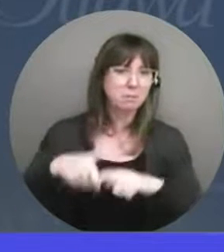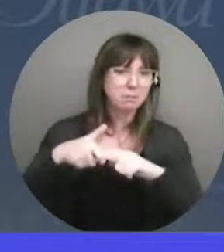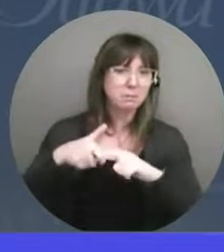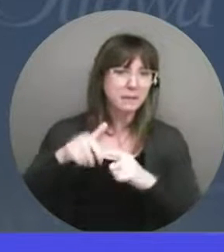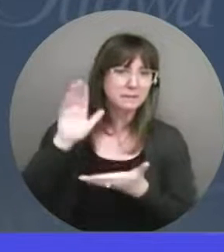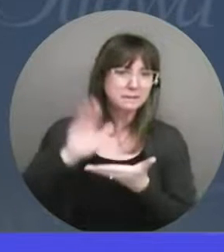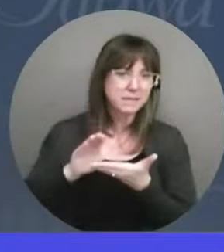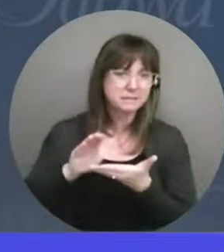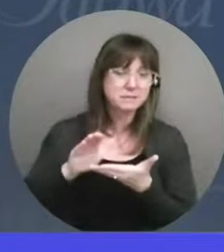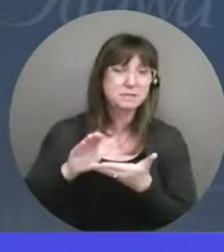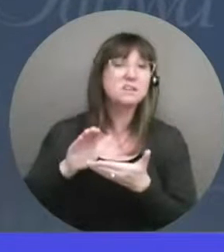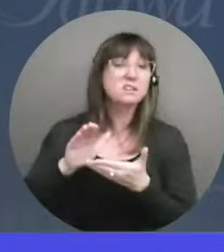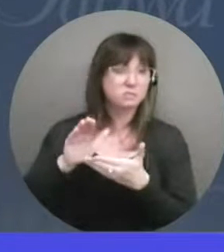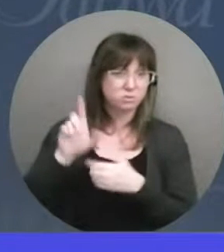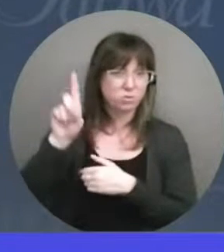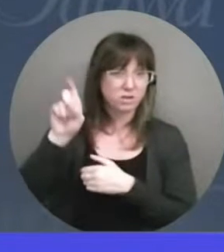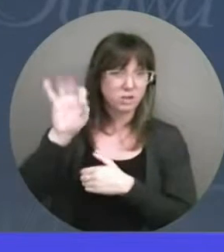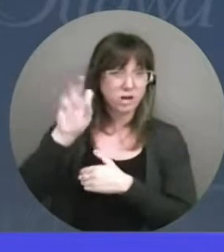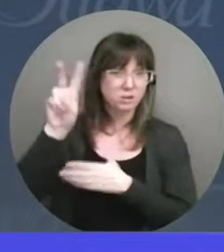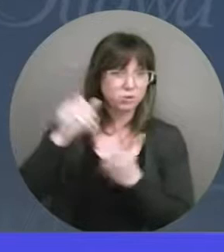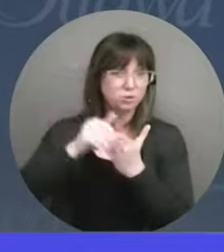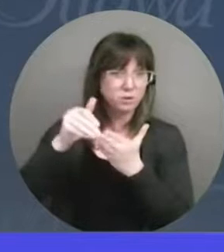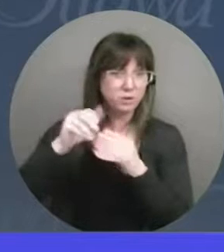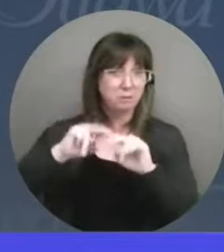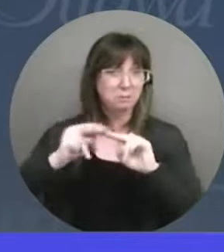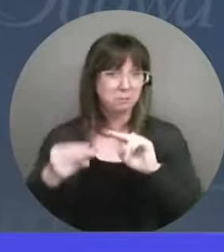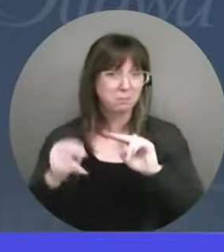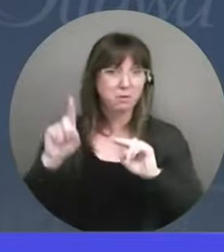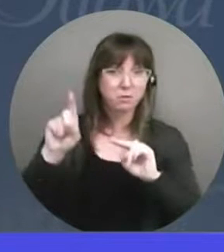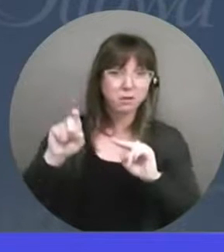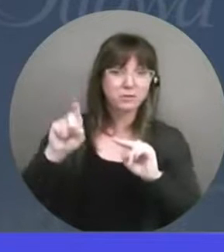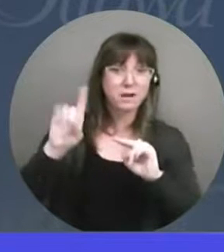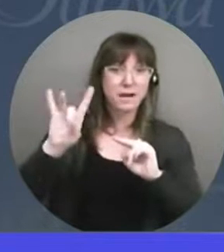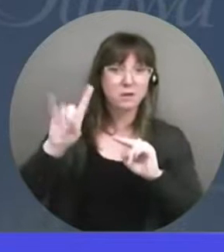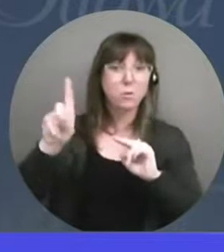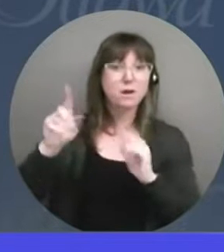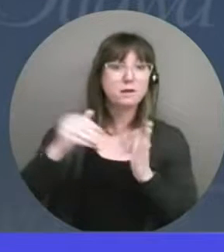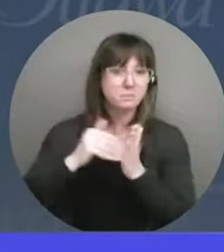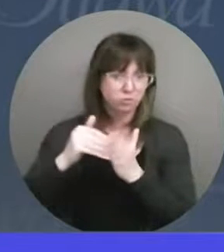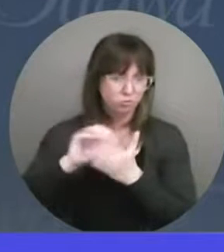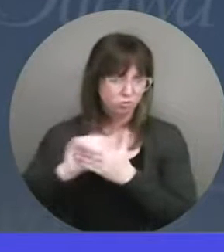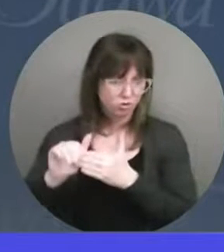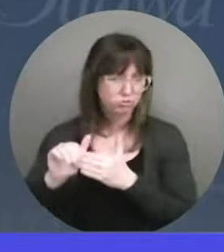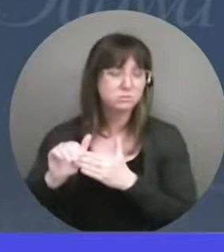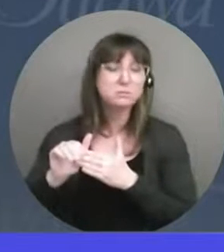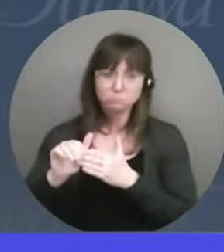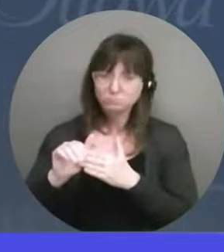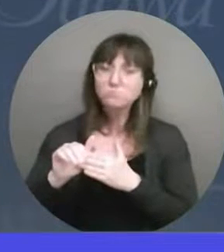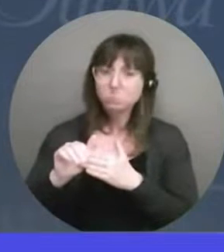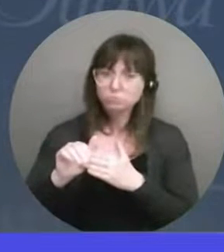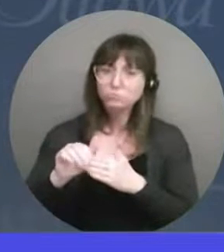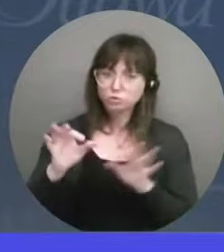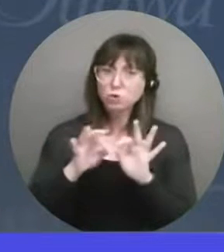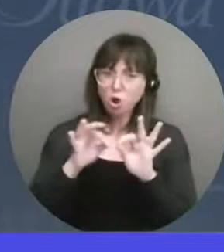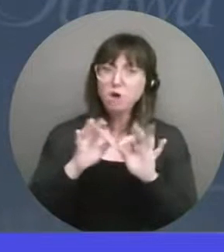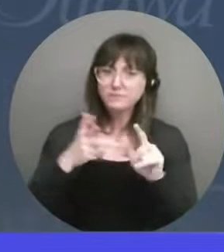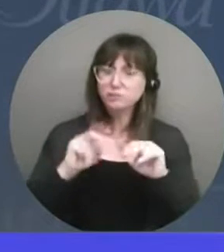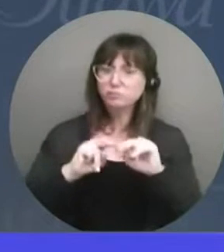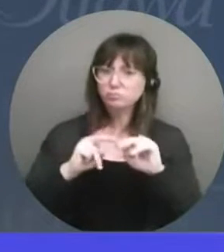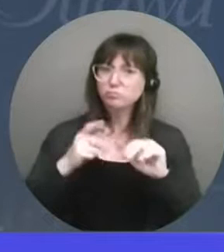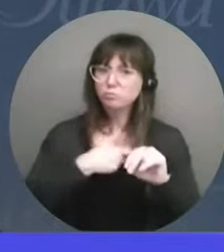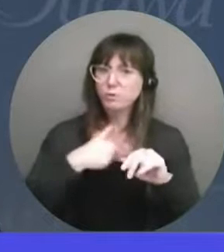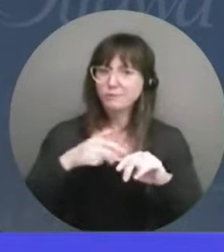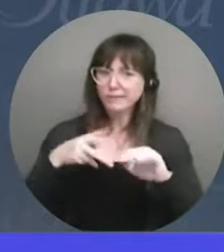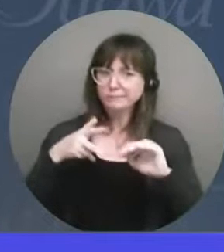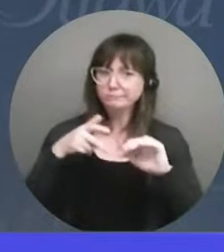from 192 to 181. We actually have been reducing costs. But on transit, John, do you want to just